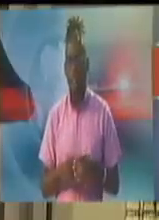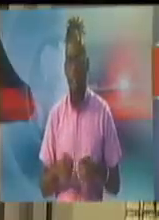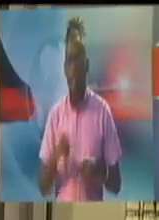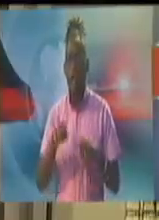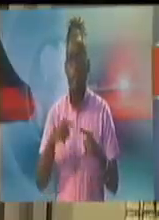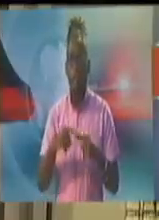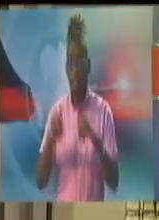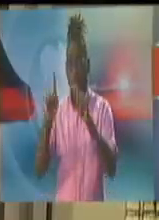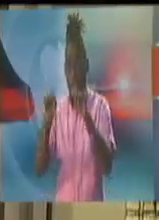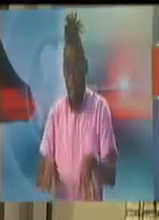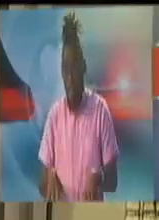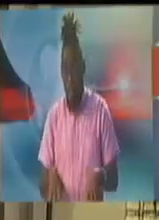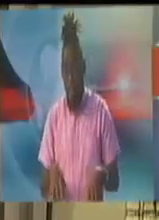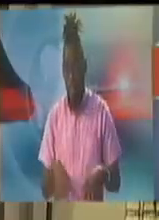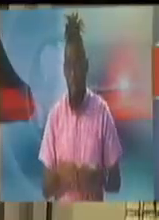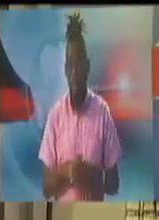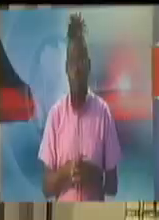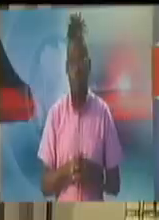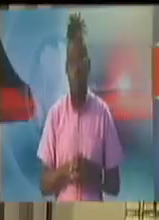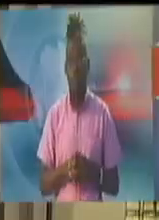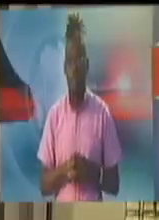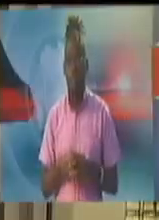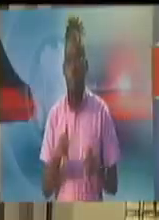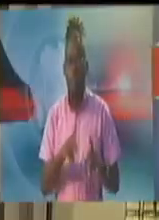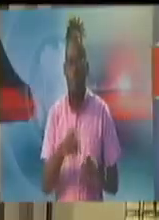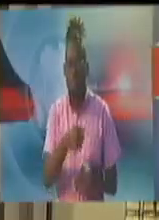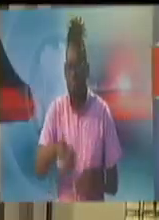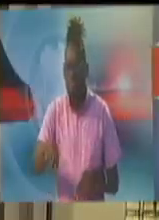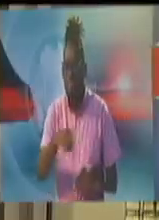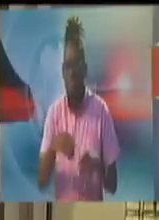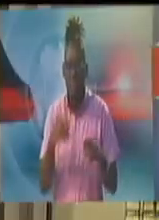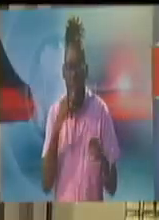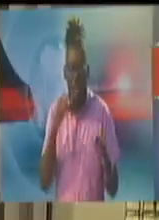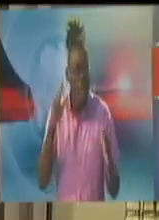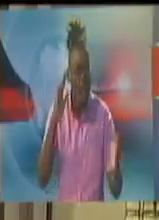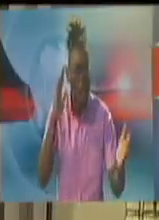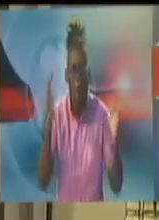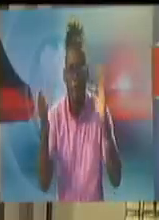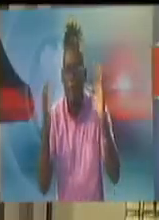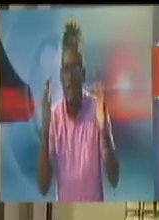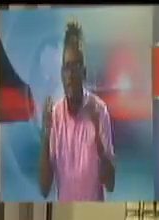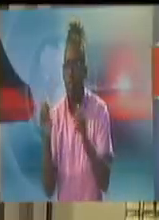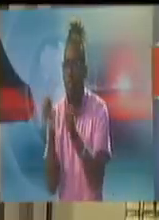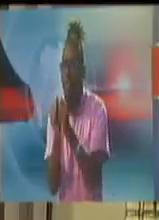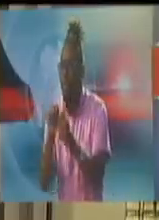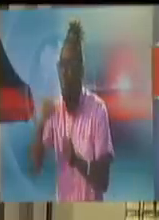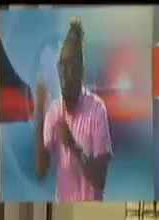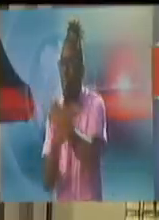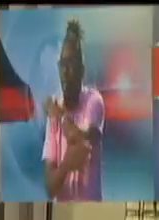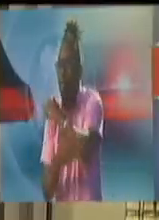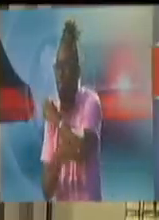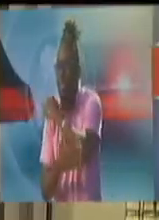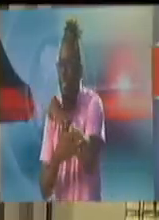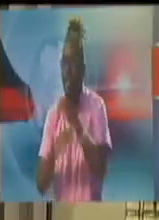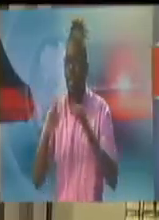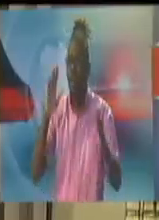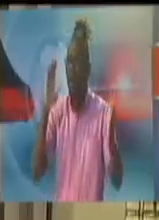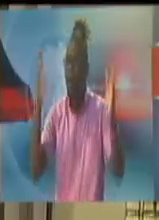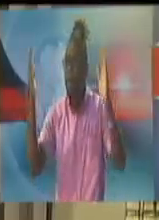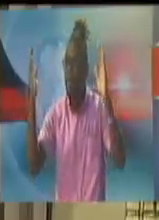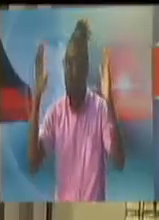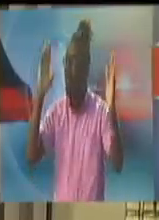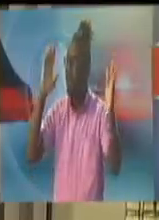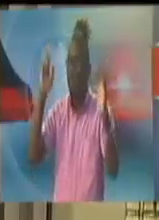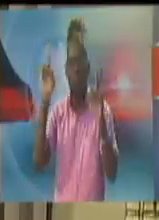alerts people, do not compare country statistics with each other. You are comparing apples with oranges. Each country is